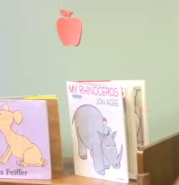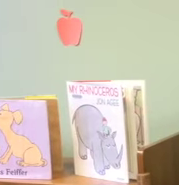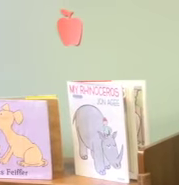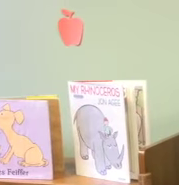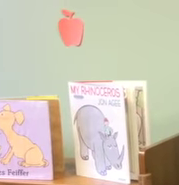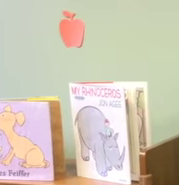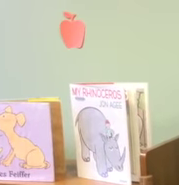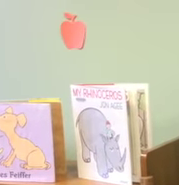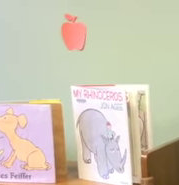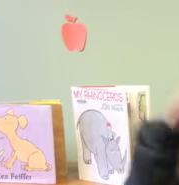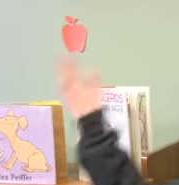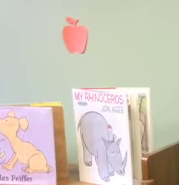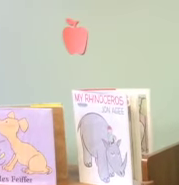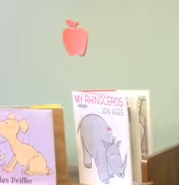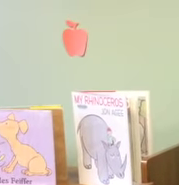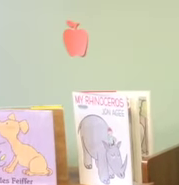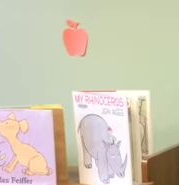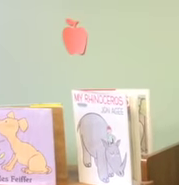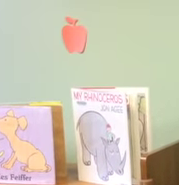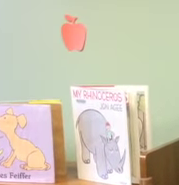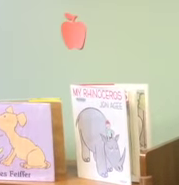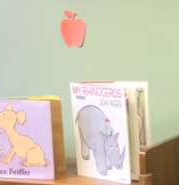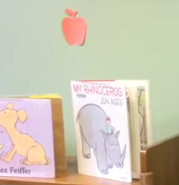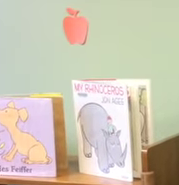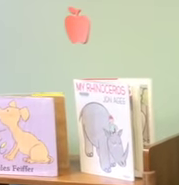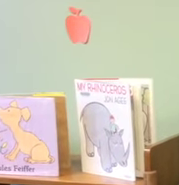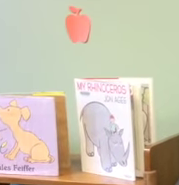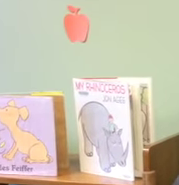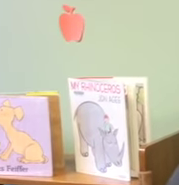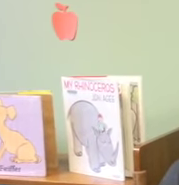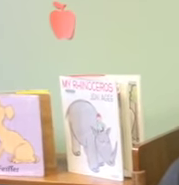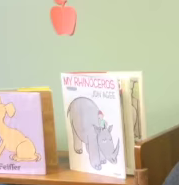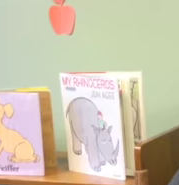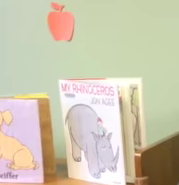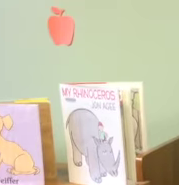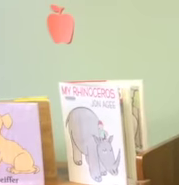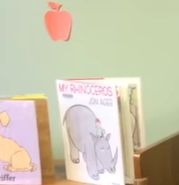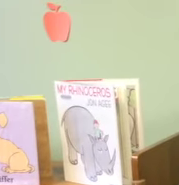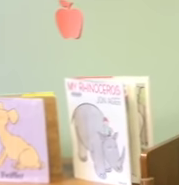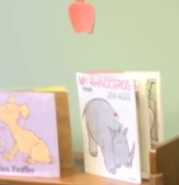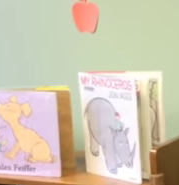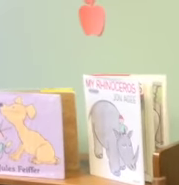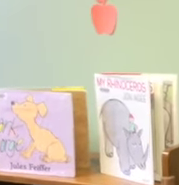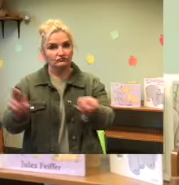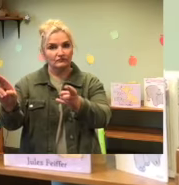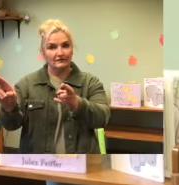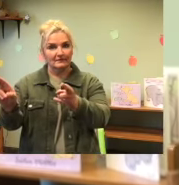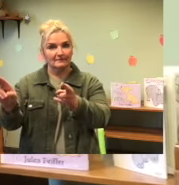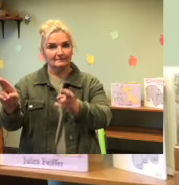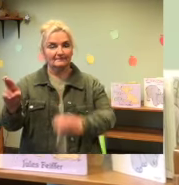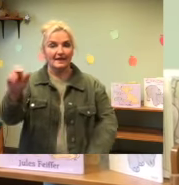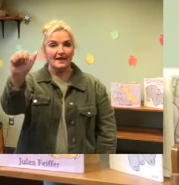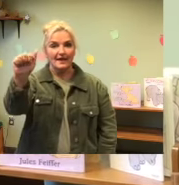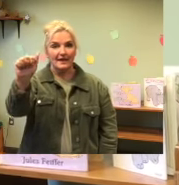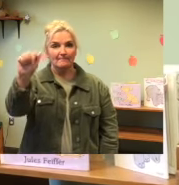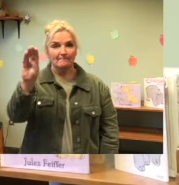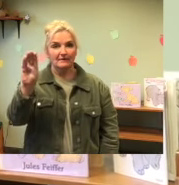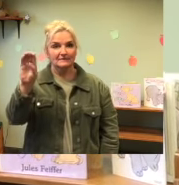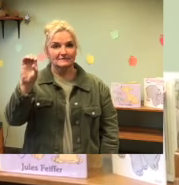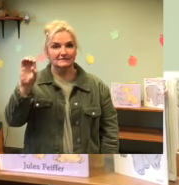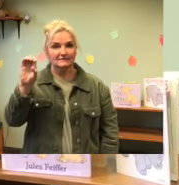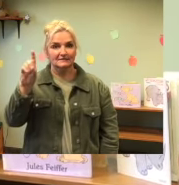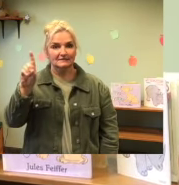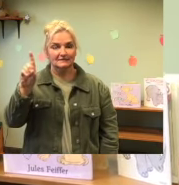somewhere in the bigger box. My friends, we'll get started with our ABCs. Are you ready? Here we go. A,